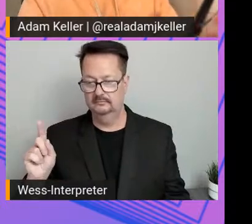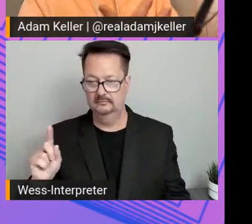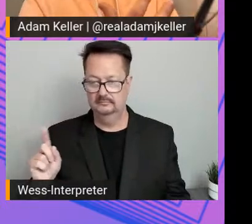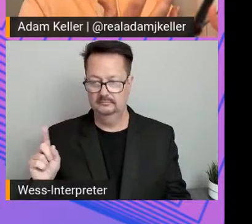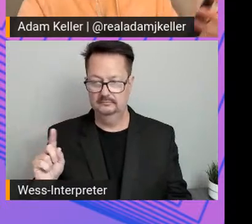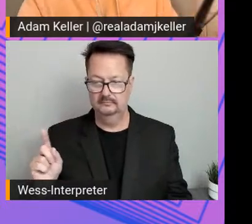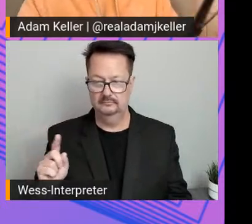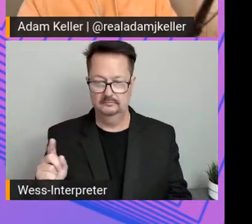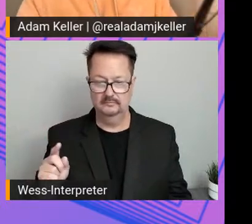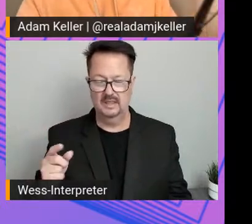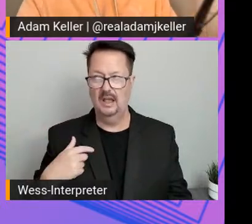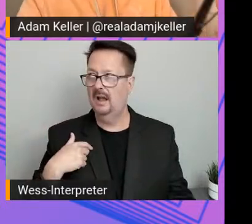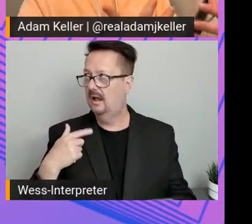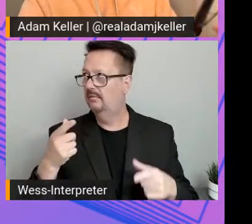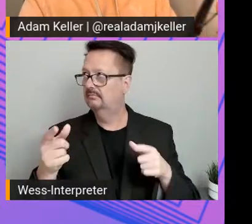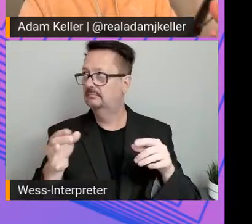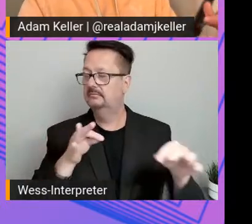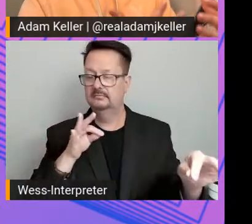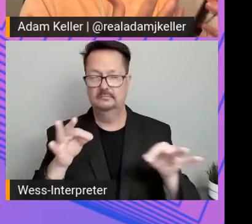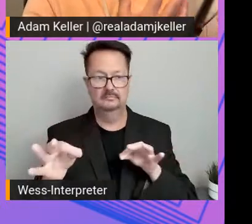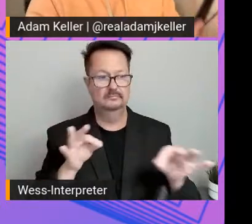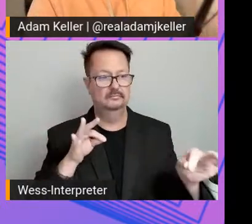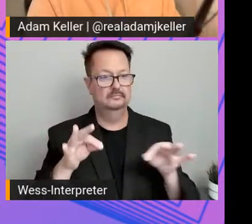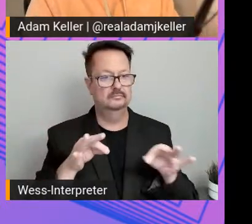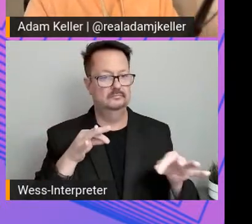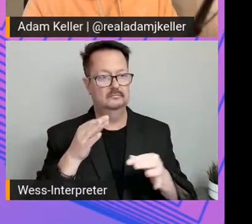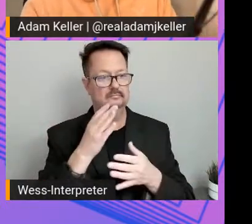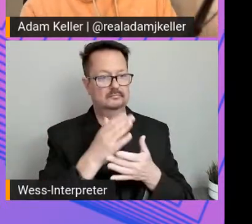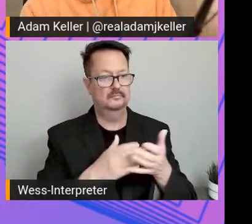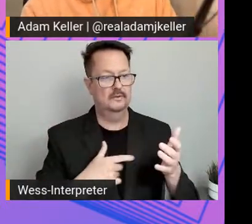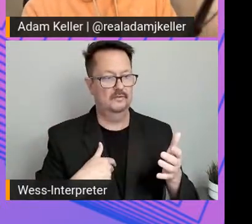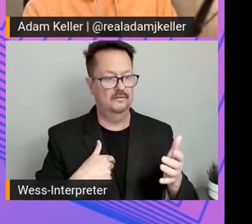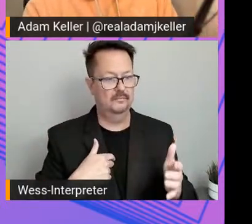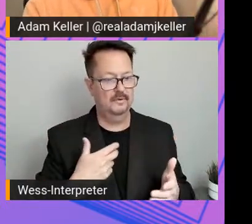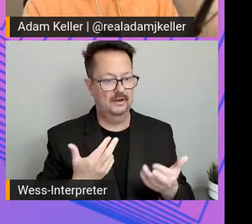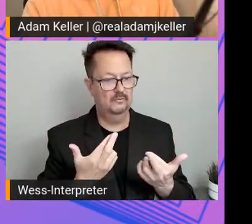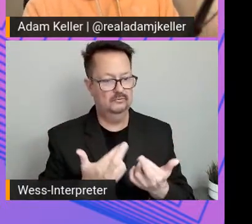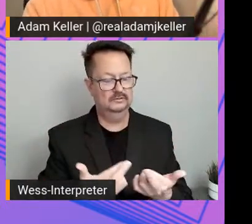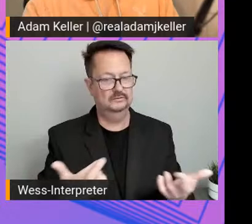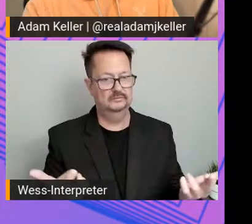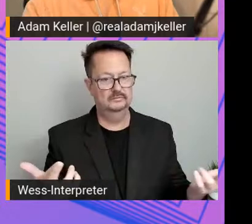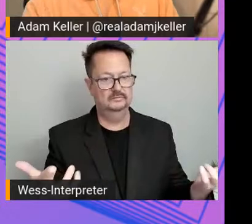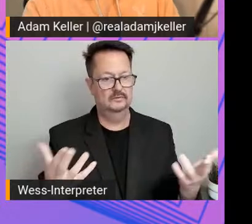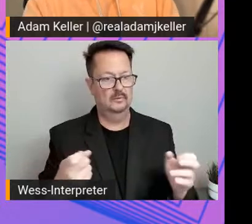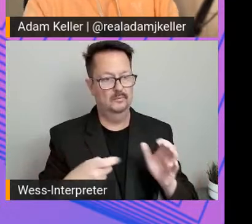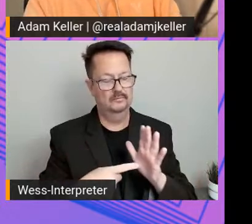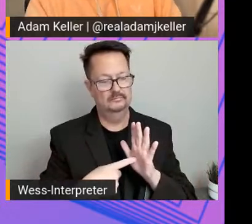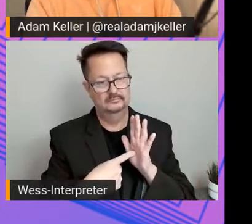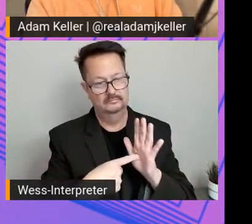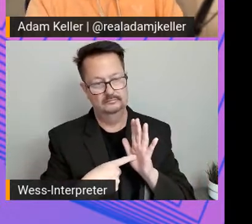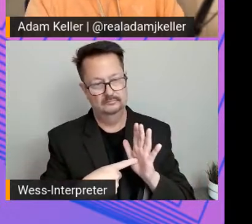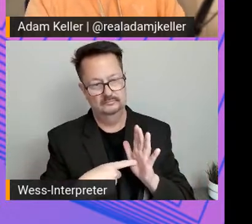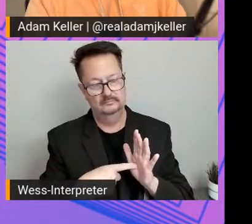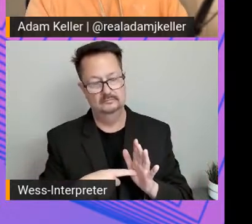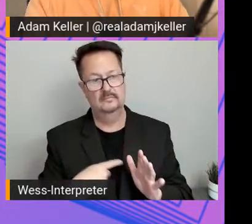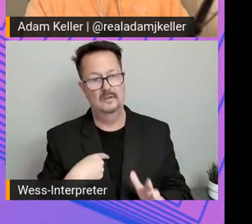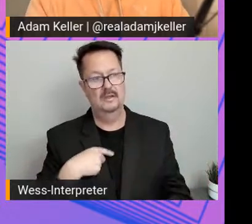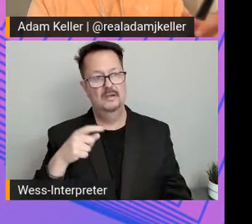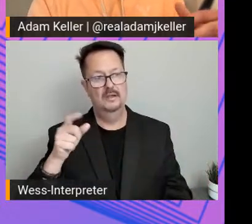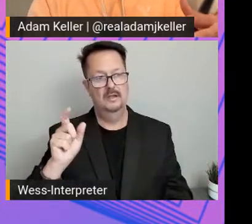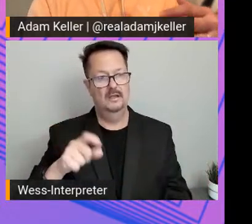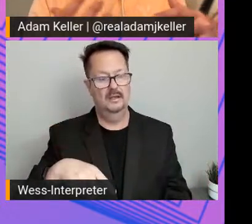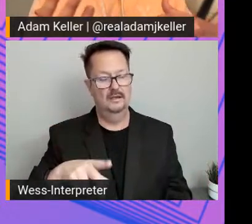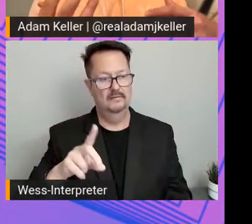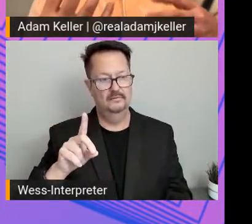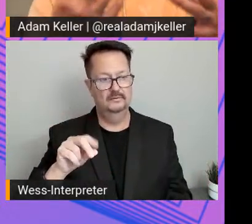my resources that I want to run in my Docker Compose file. And all I have to do is,